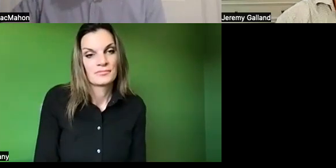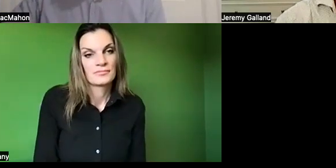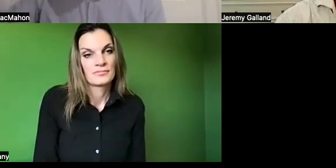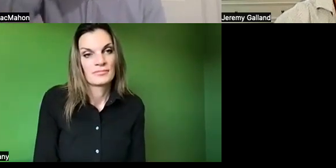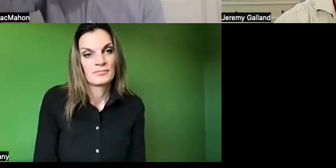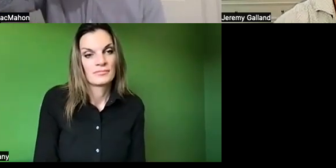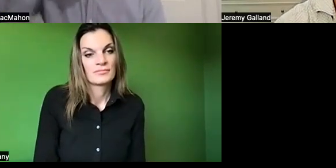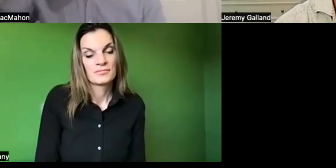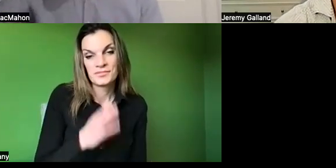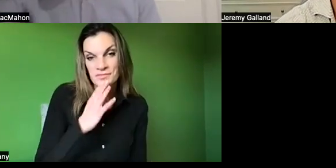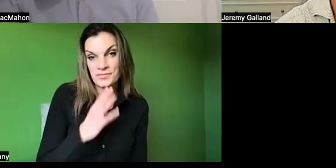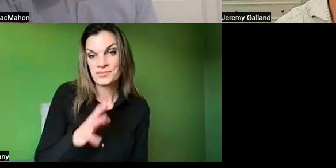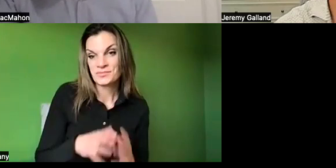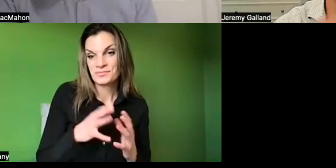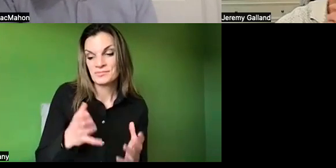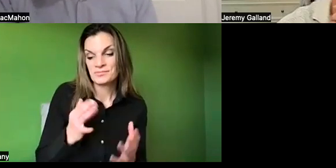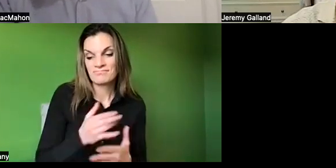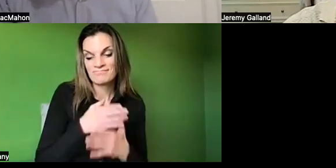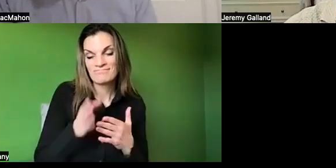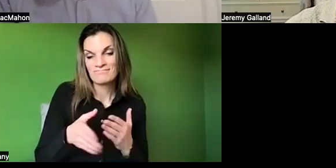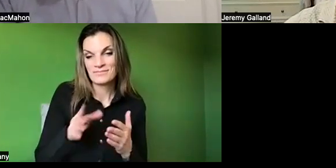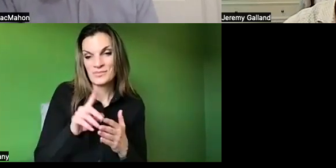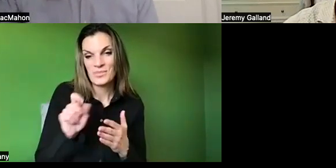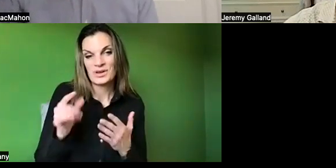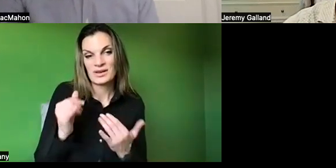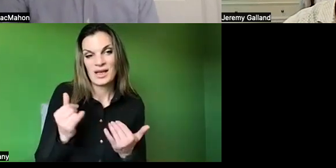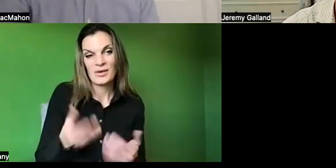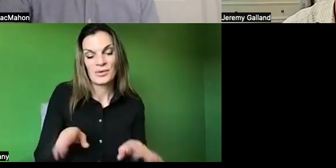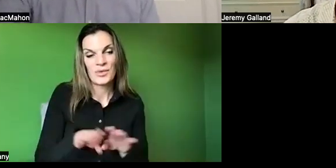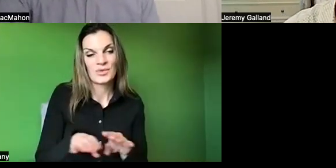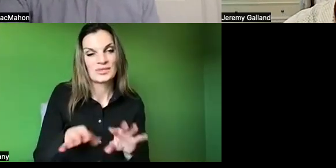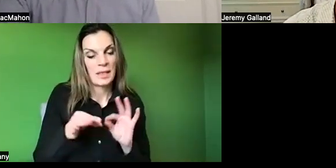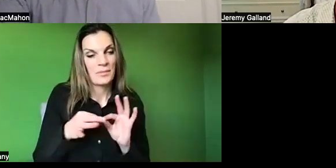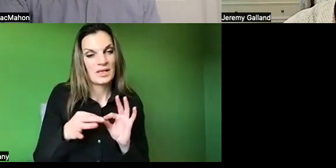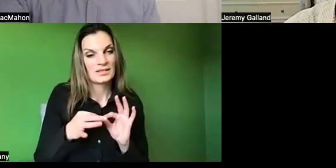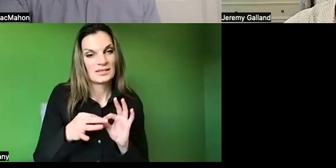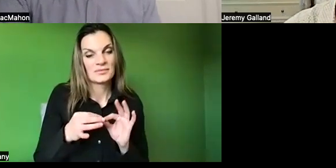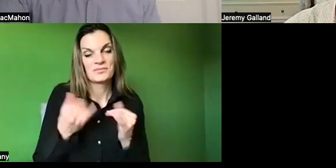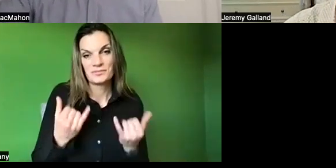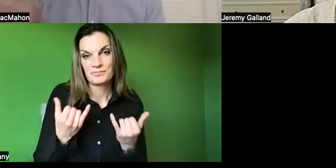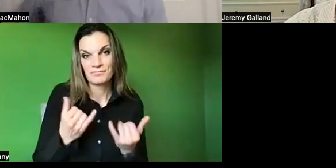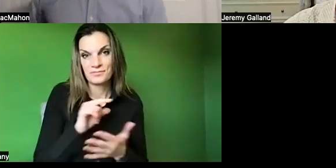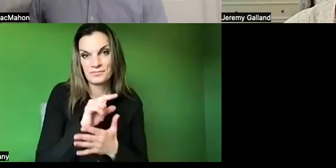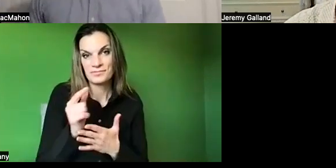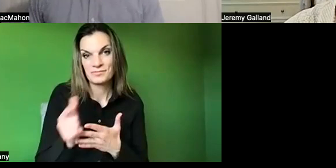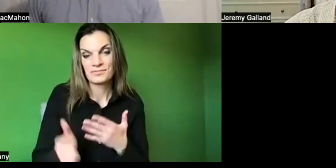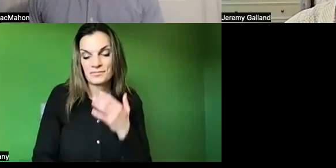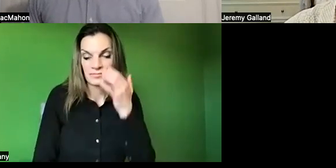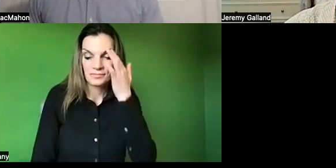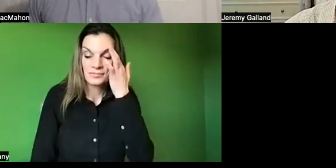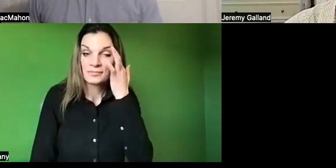Okay, thank you very much. So that ends all the questions, and now we have our closing statements. We're going to go in the same order as our opening